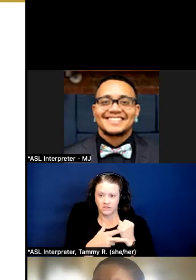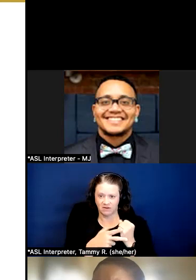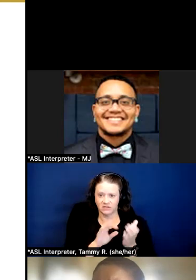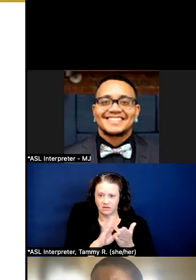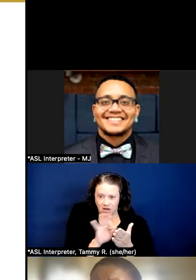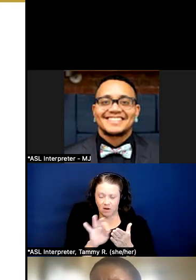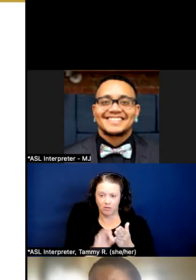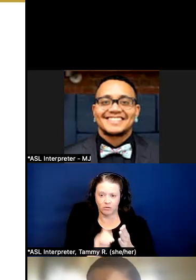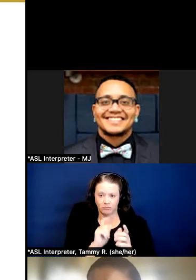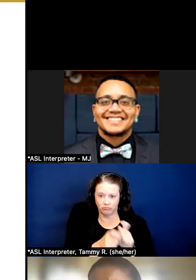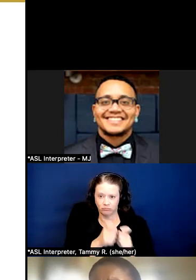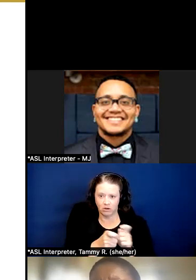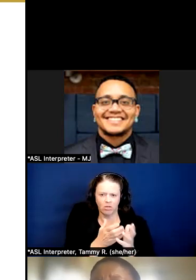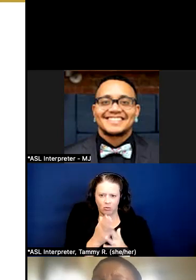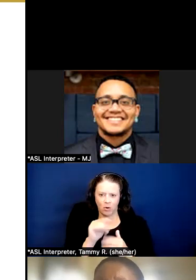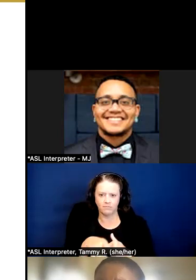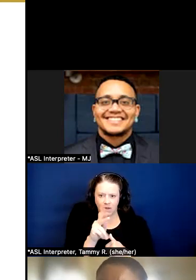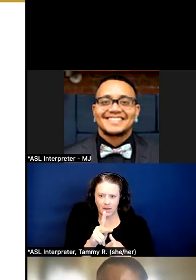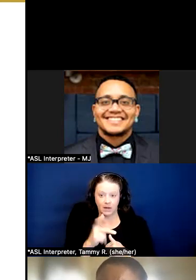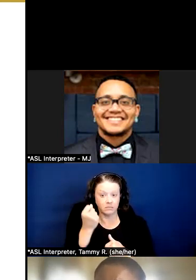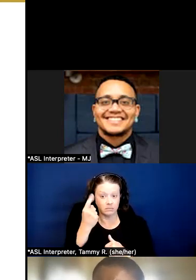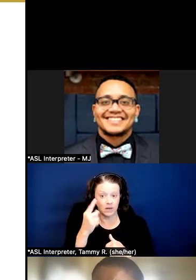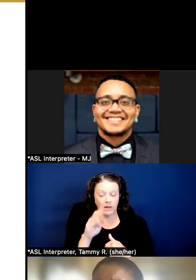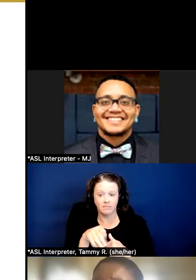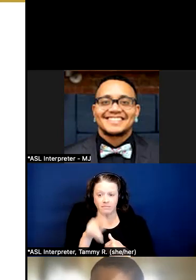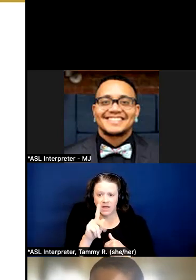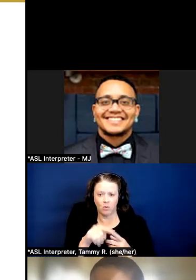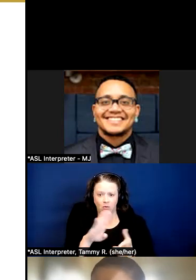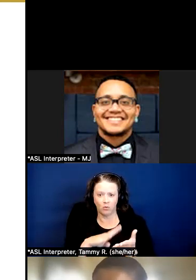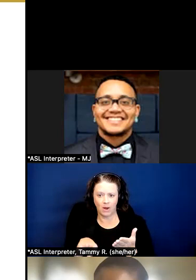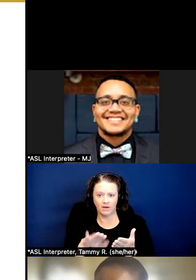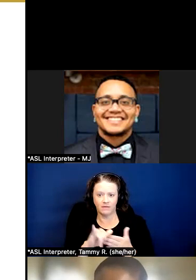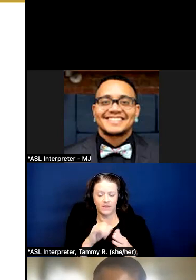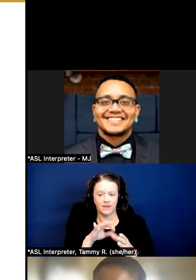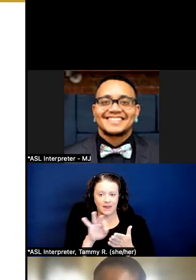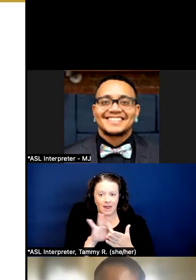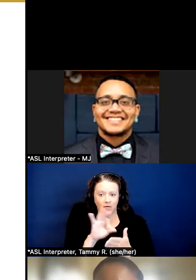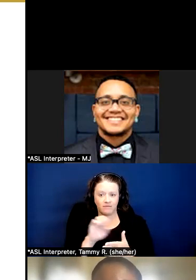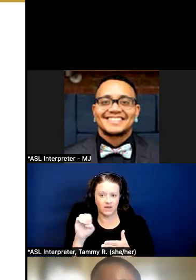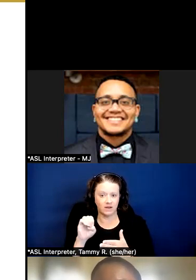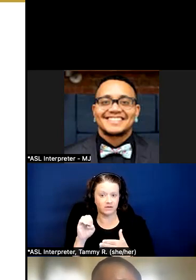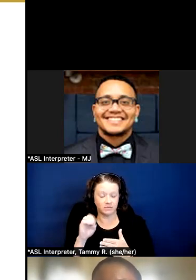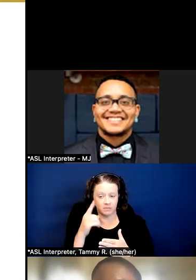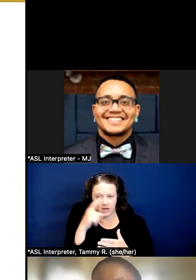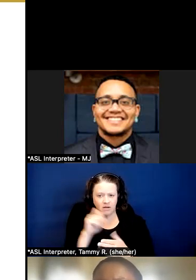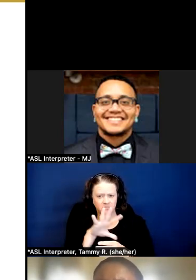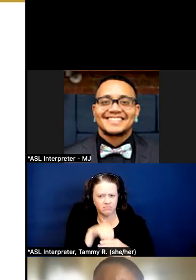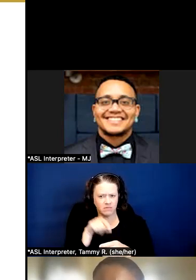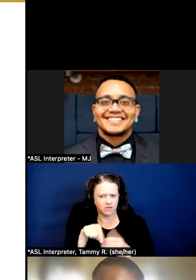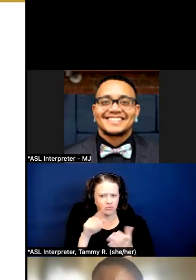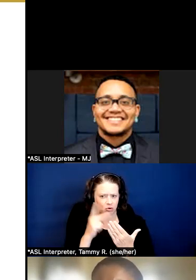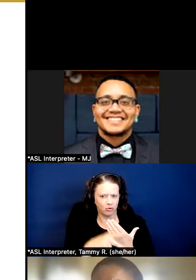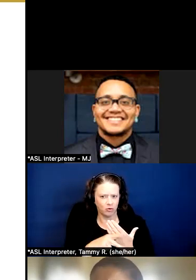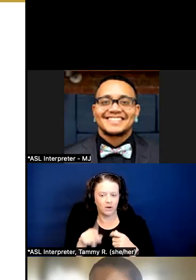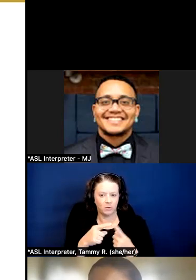will do that through a bank that will waive their account fees because they're participating in this program. And once they've